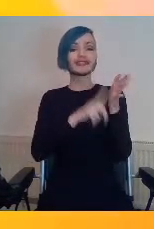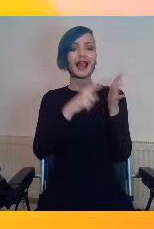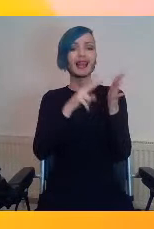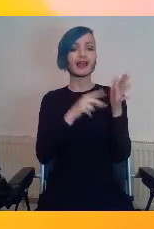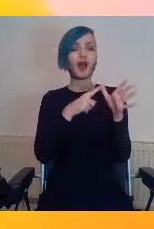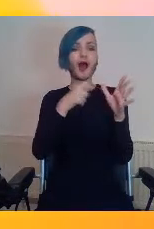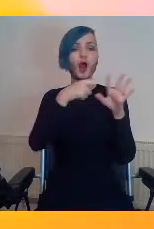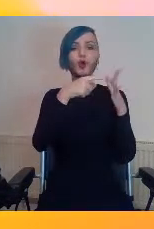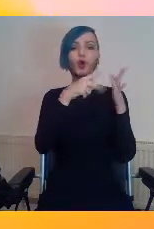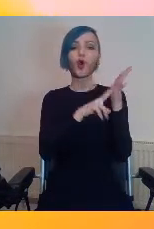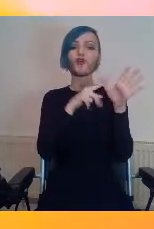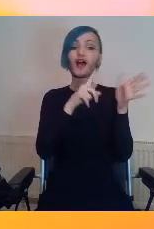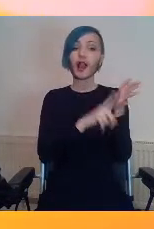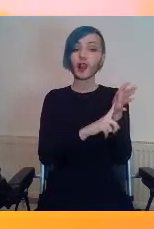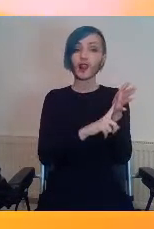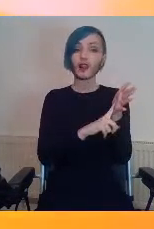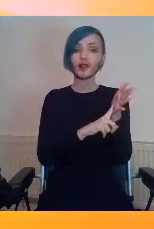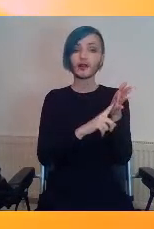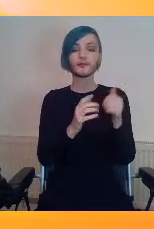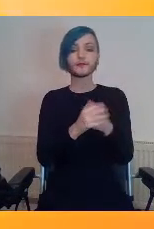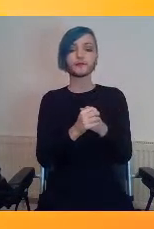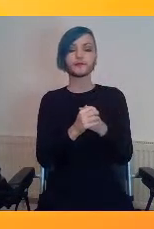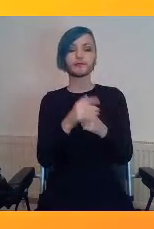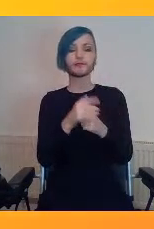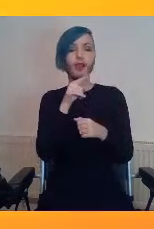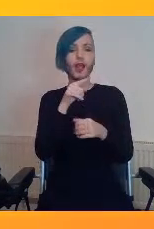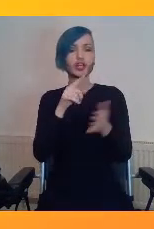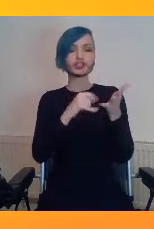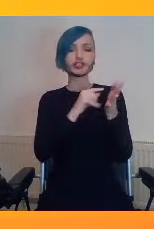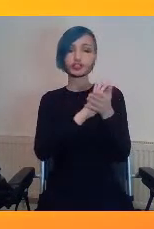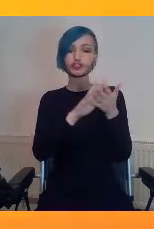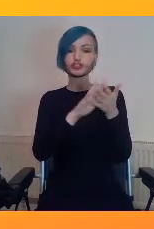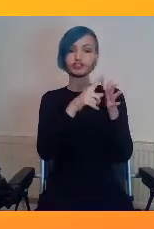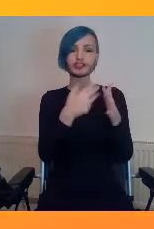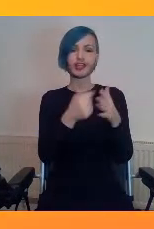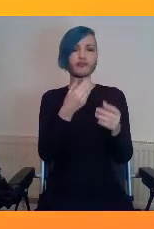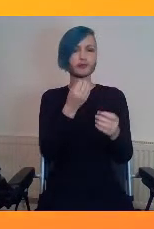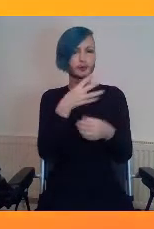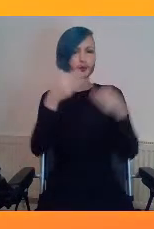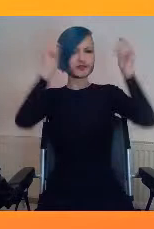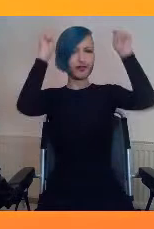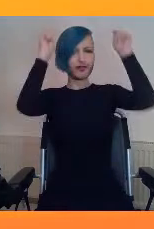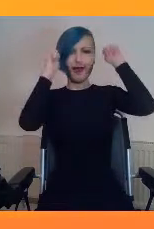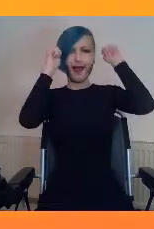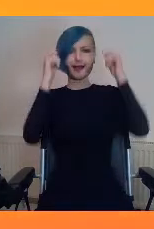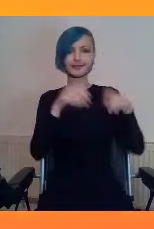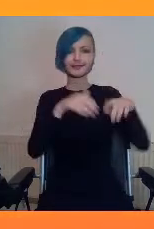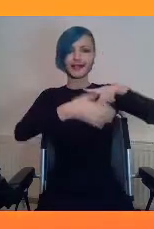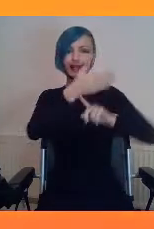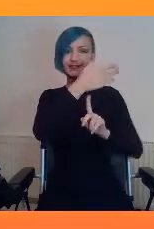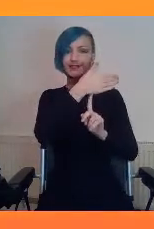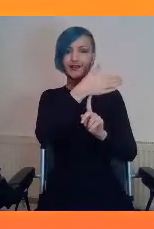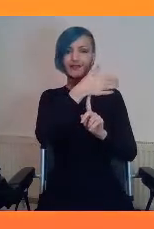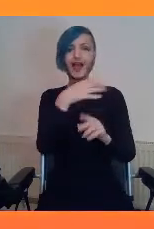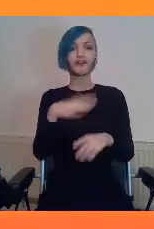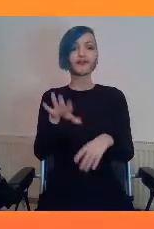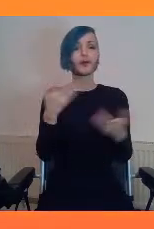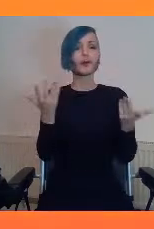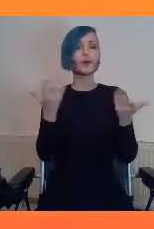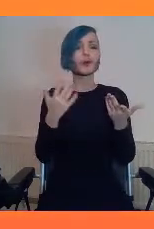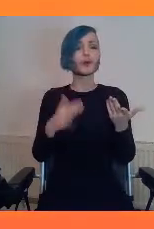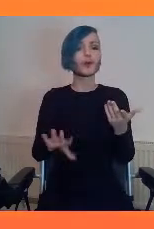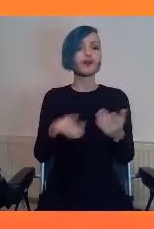is fashioning a beautiful hat and flags behind her, and she joins us from the Ukraine. And secondly, we've got